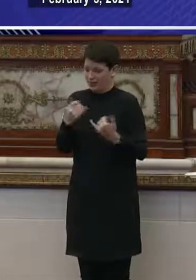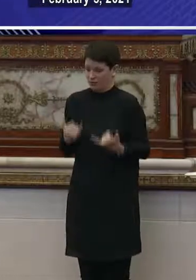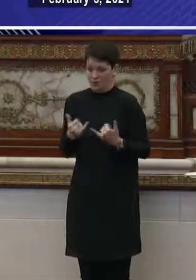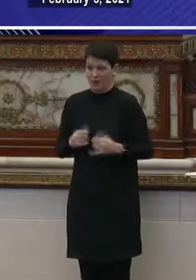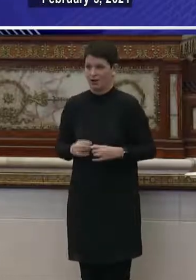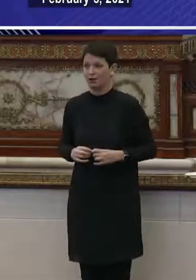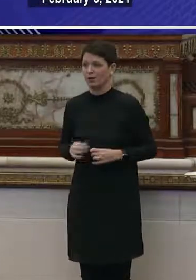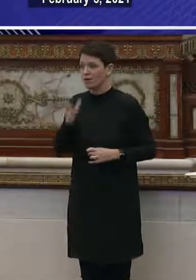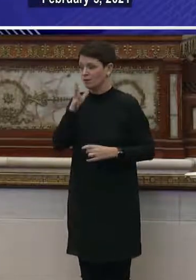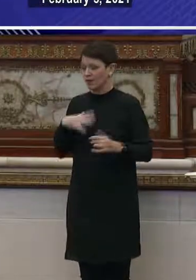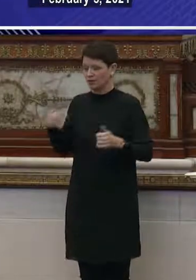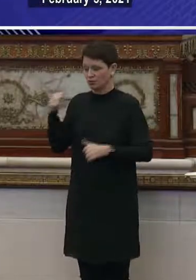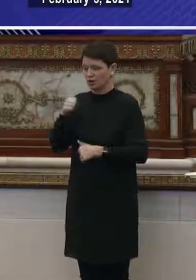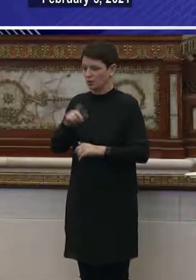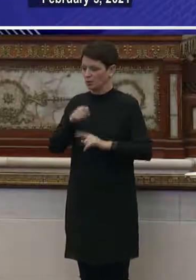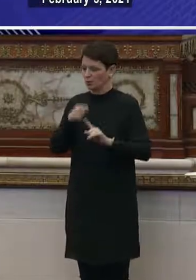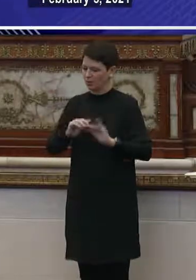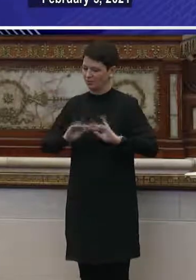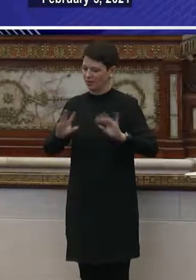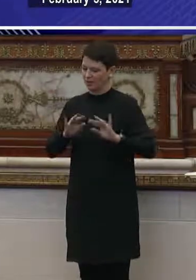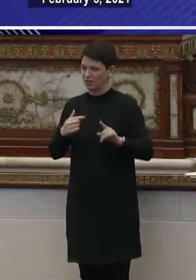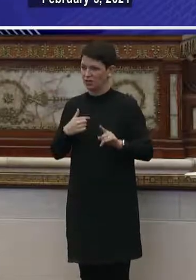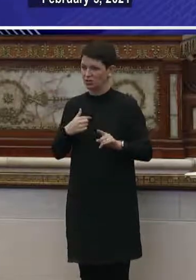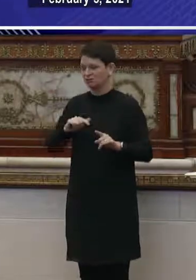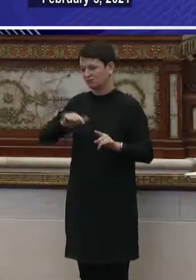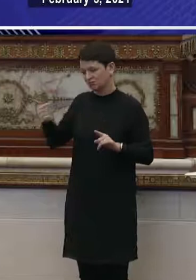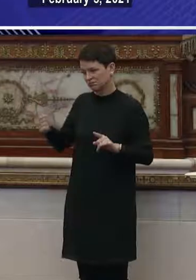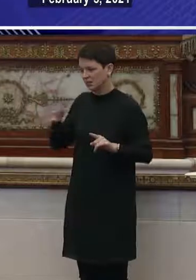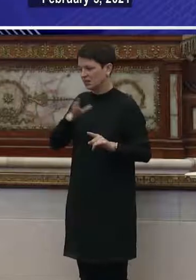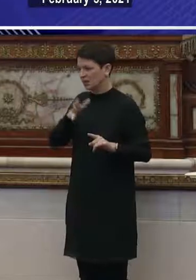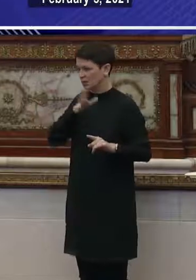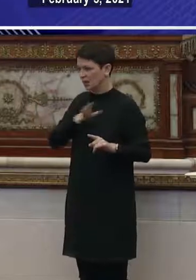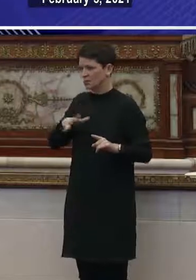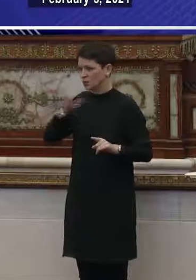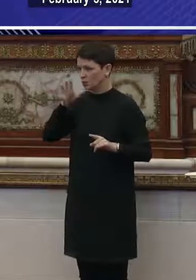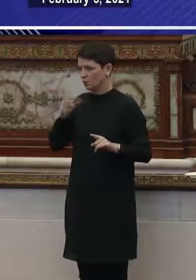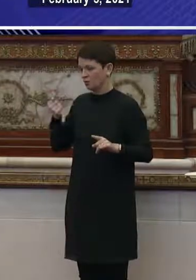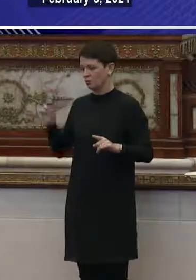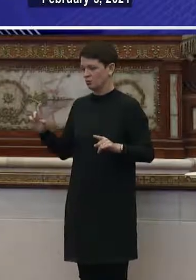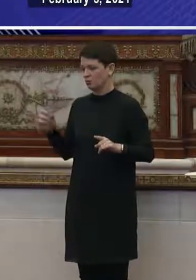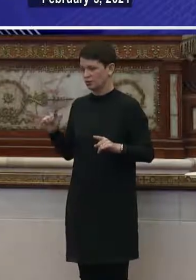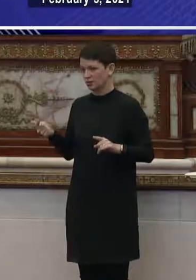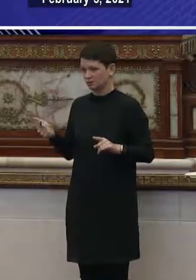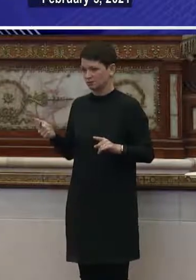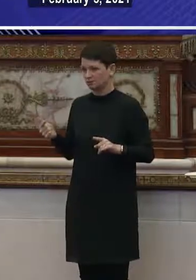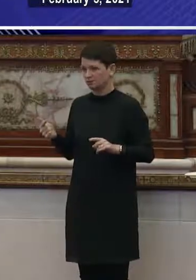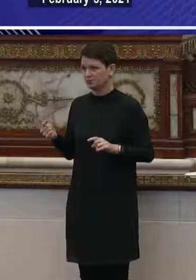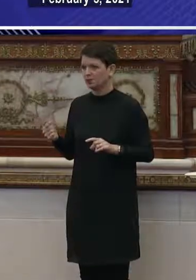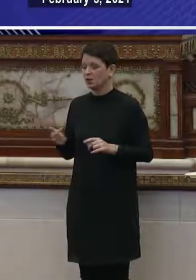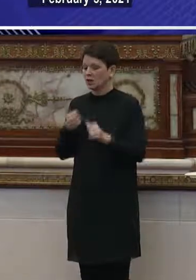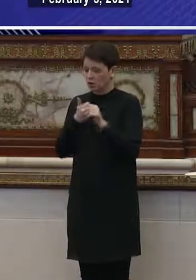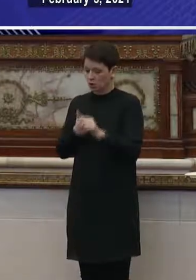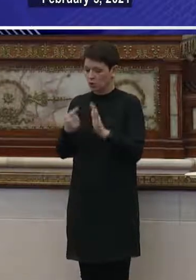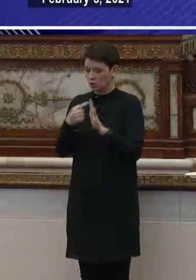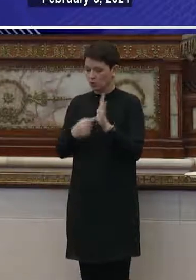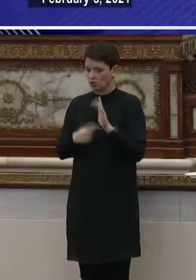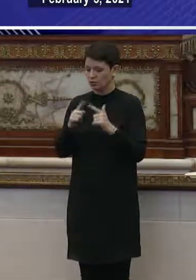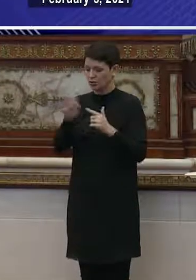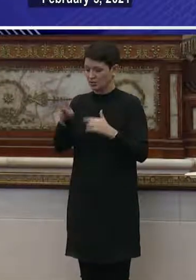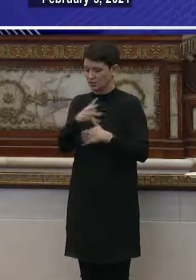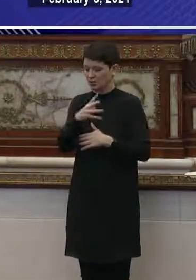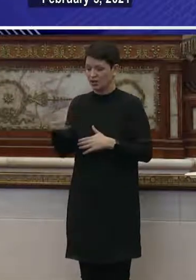Madam Chair, point of clarification. Chair recognizes Councilwoman Gilmore Richardson. Yes, so according to a